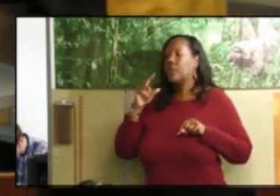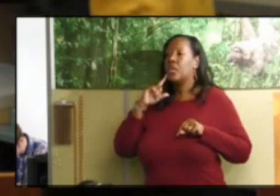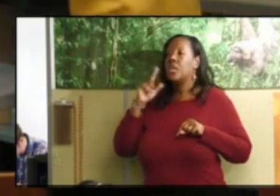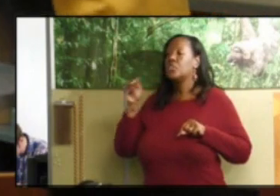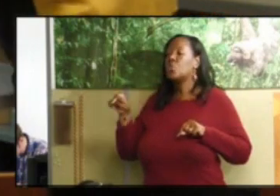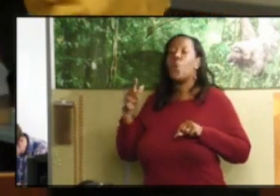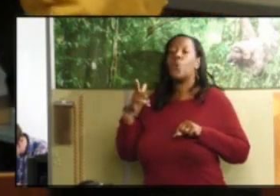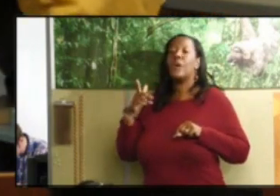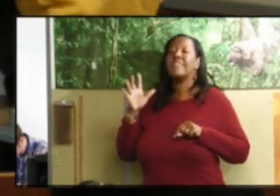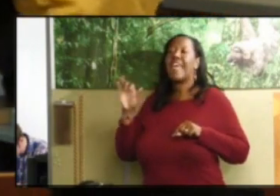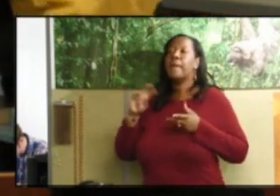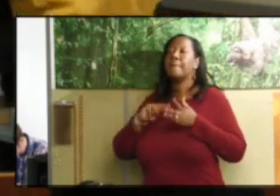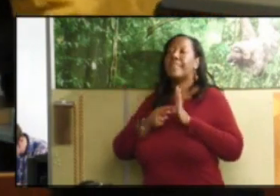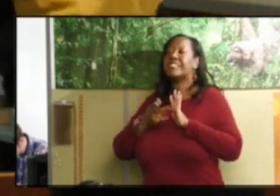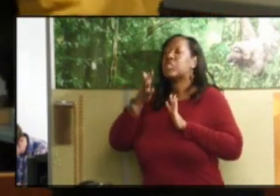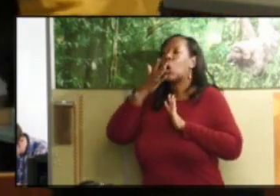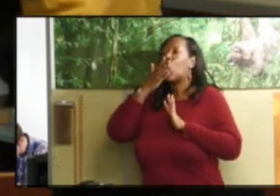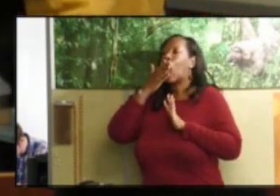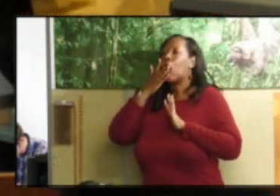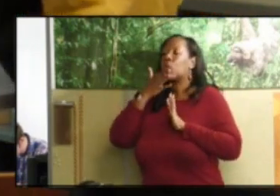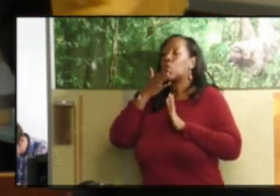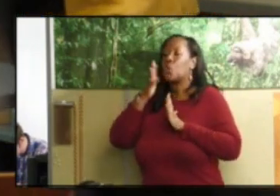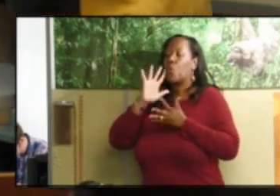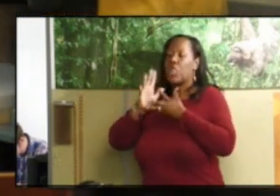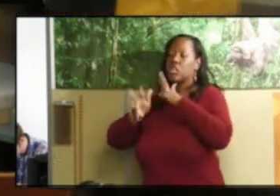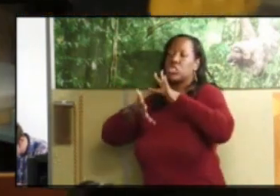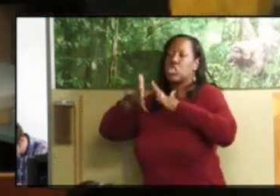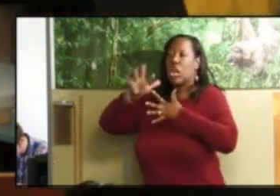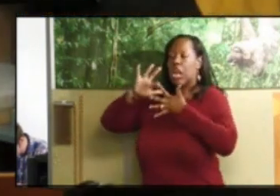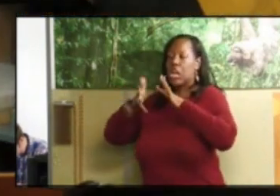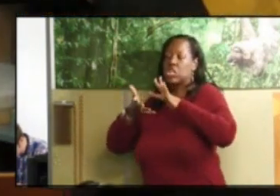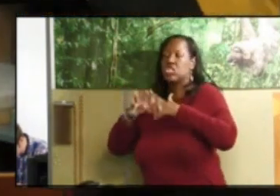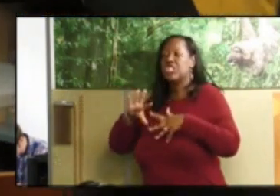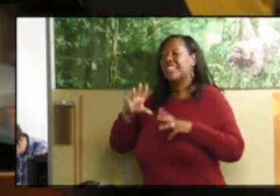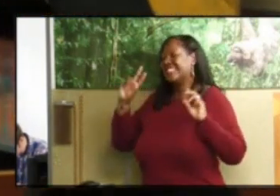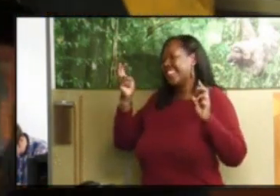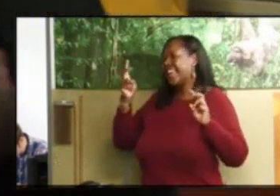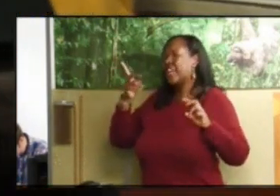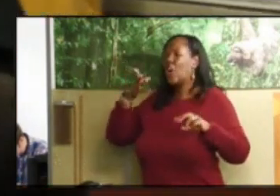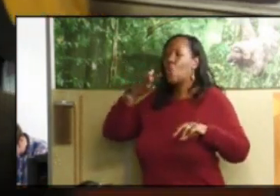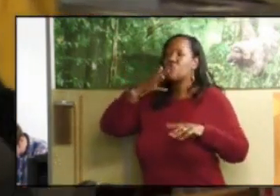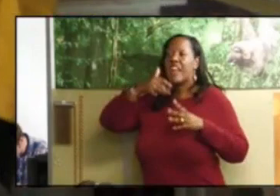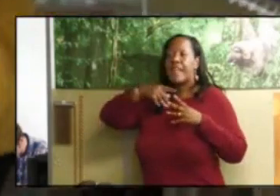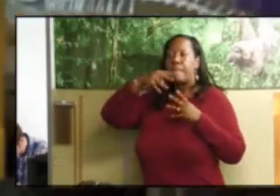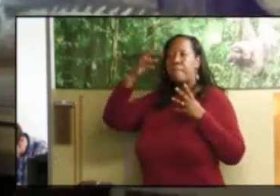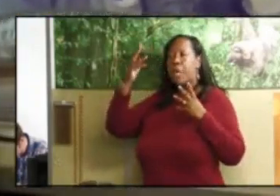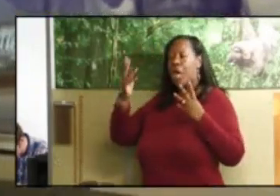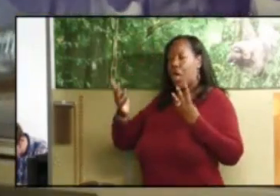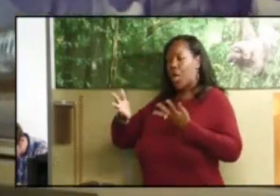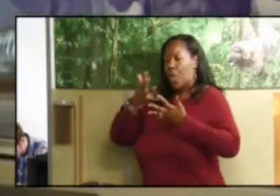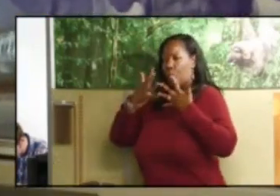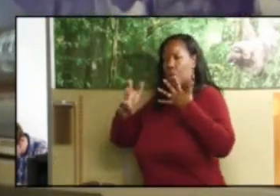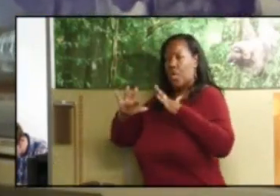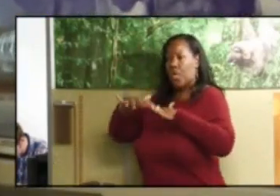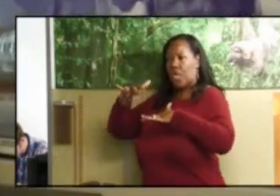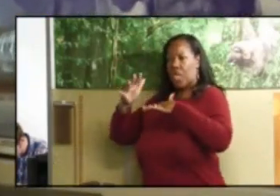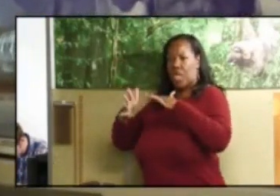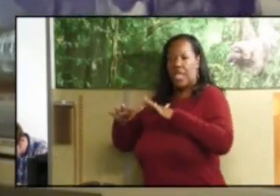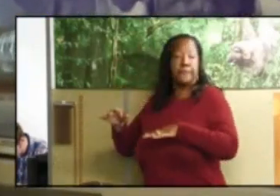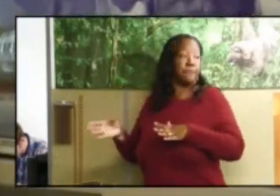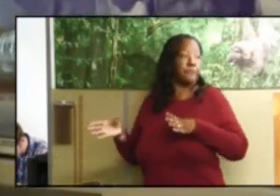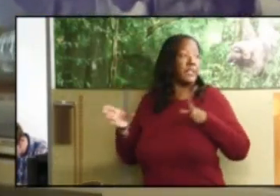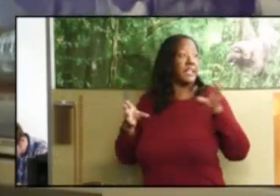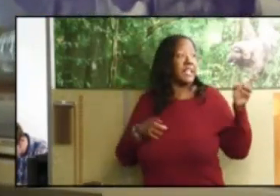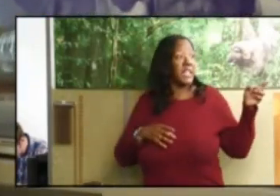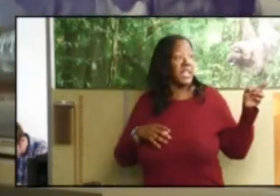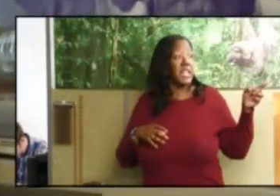color shifting. Maybe It's you could- rainbowy. rainbowy iridescent. So it is resin, and then this